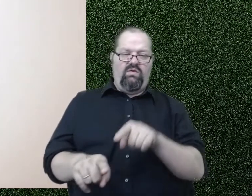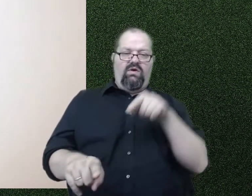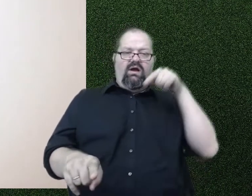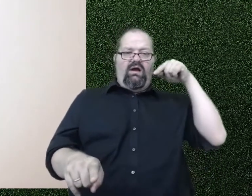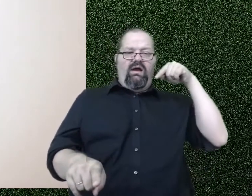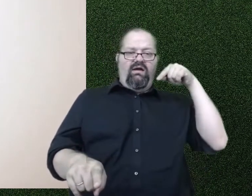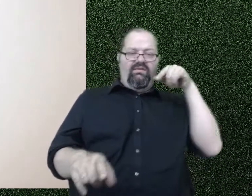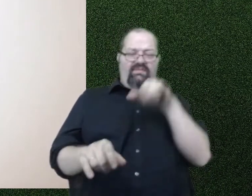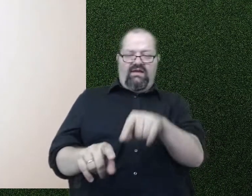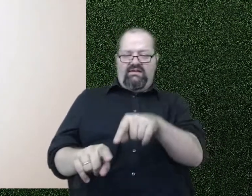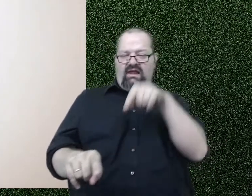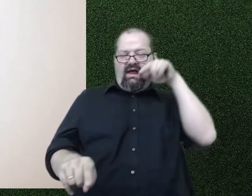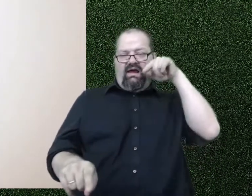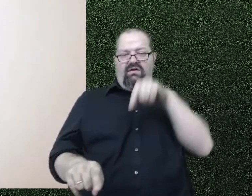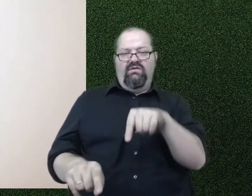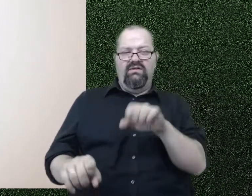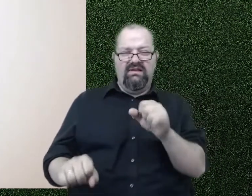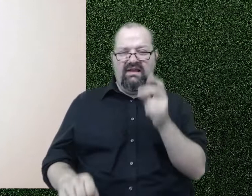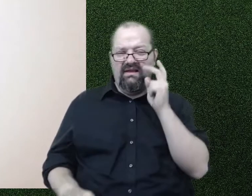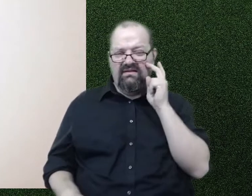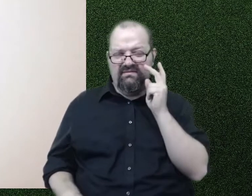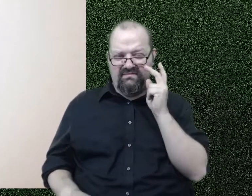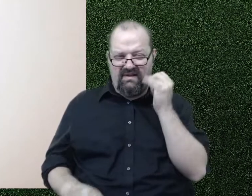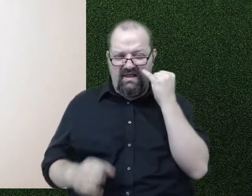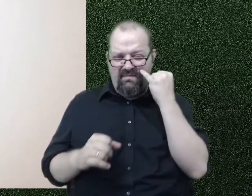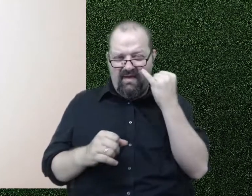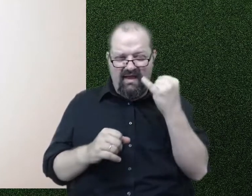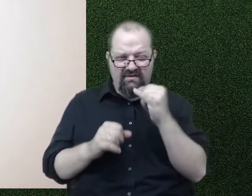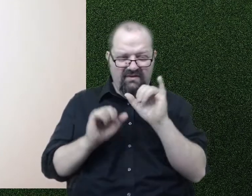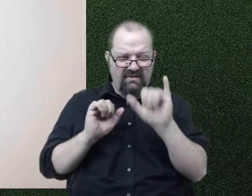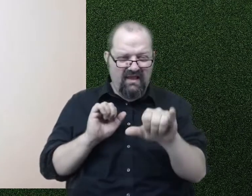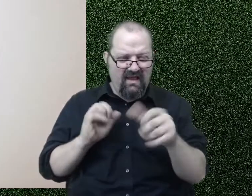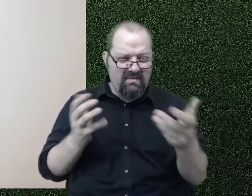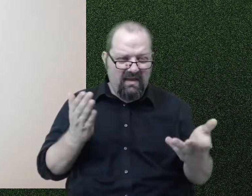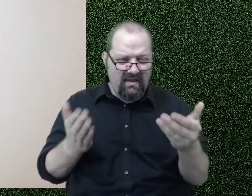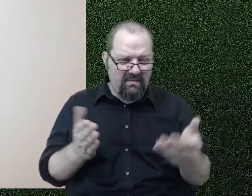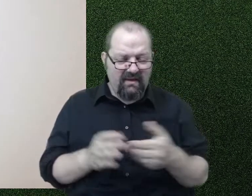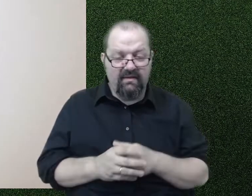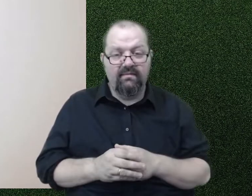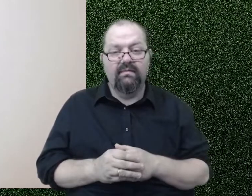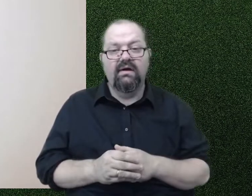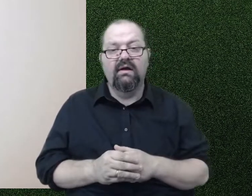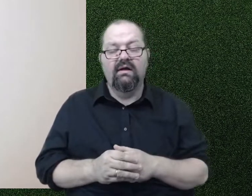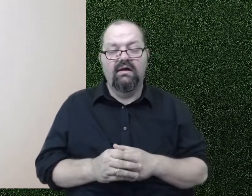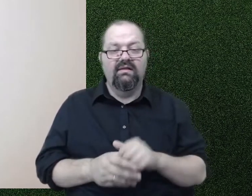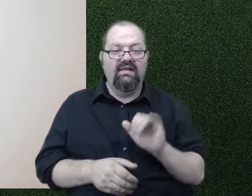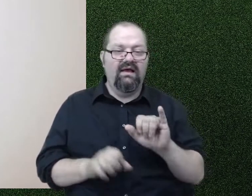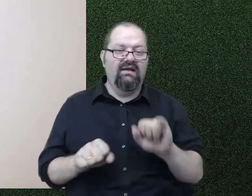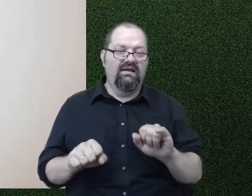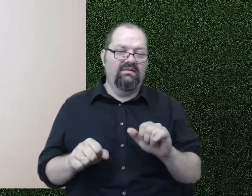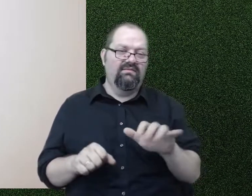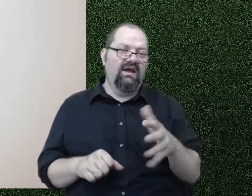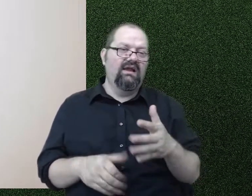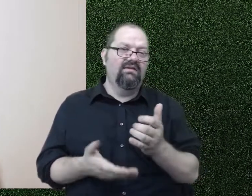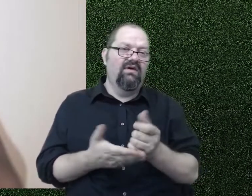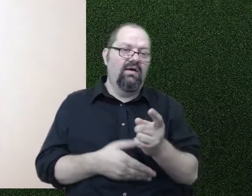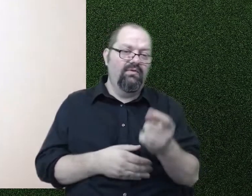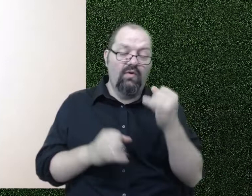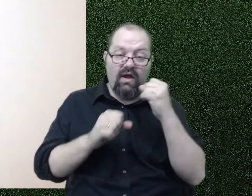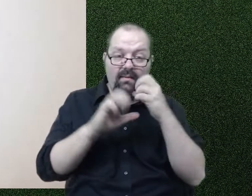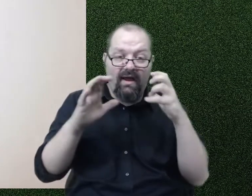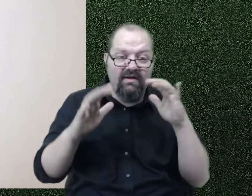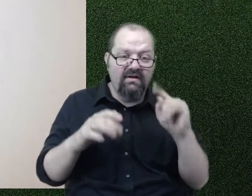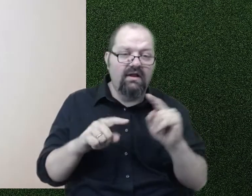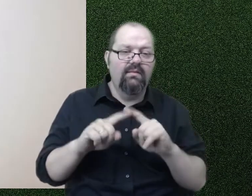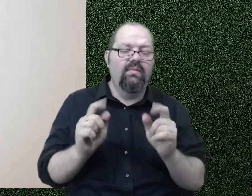closest to us, and that's upstairs as well. It's up on the top layer. And then it can kind of help you imagine it. But without all